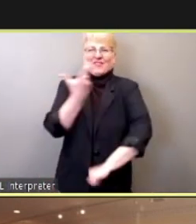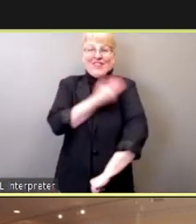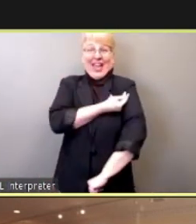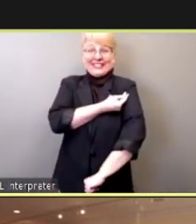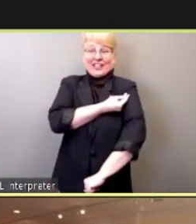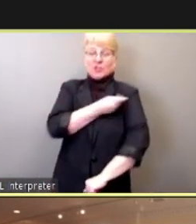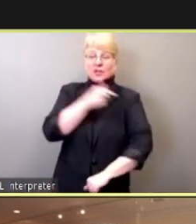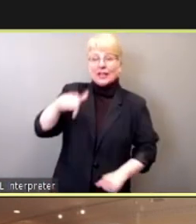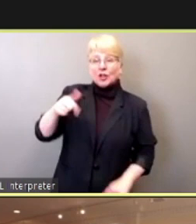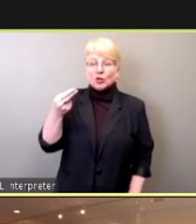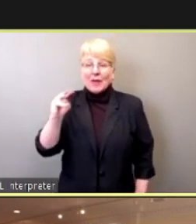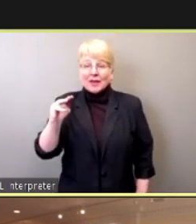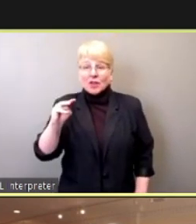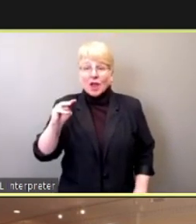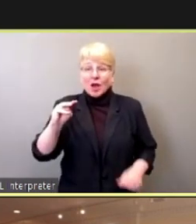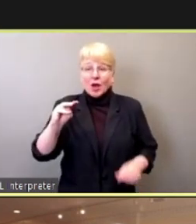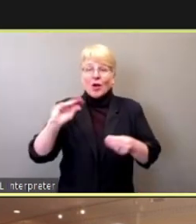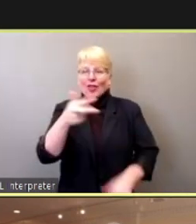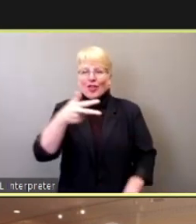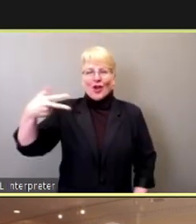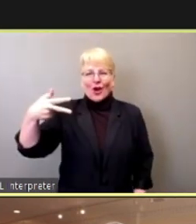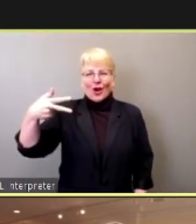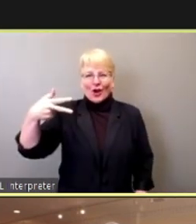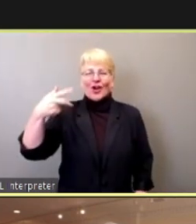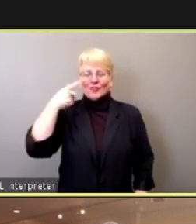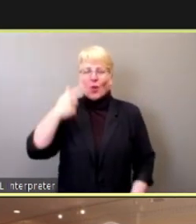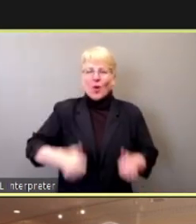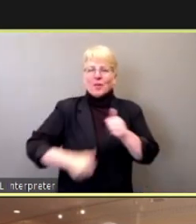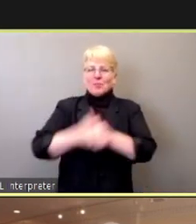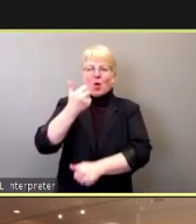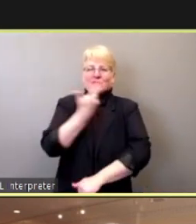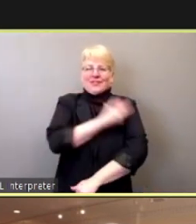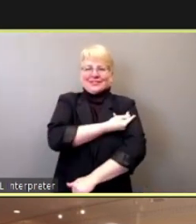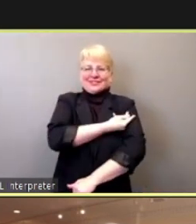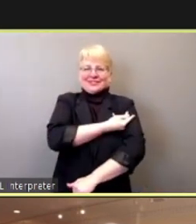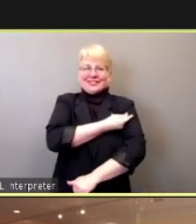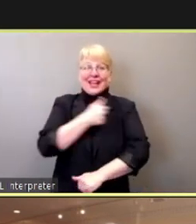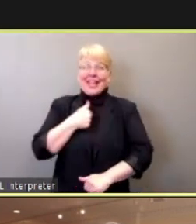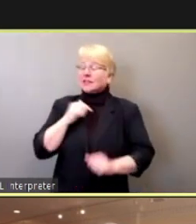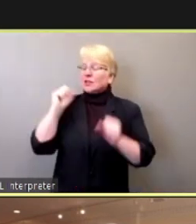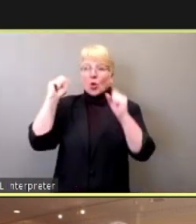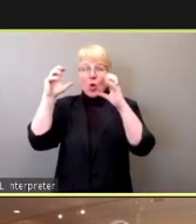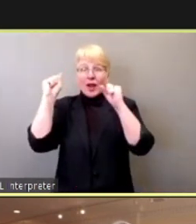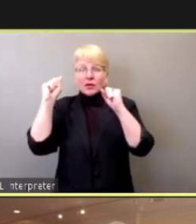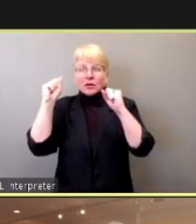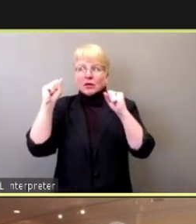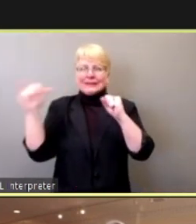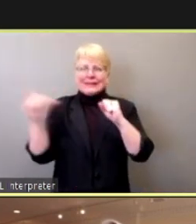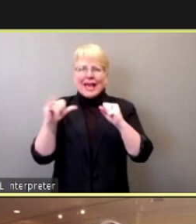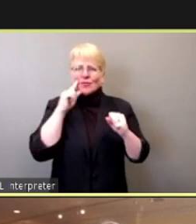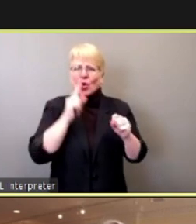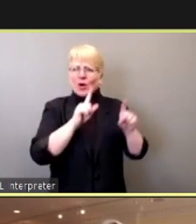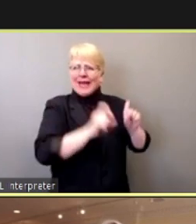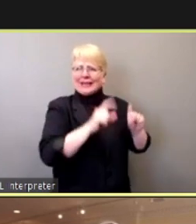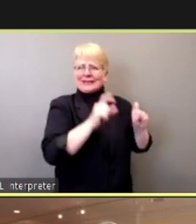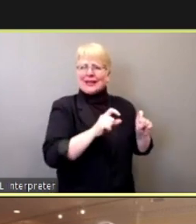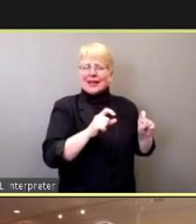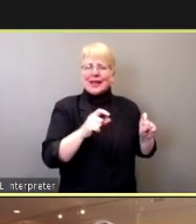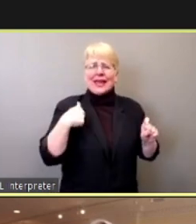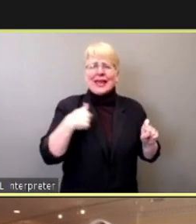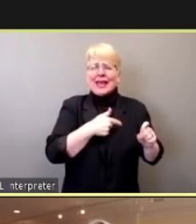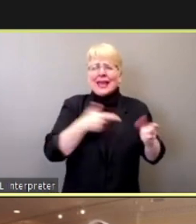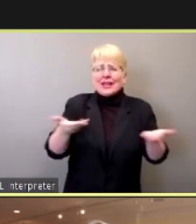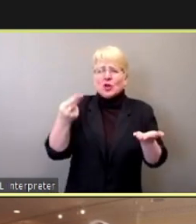vaccinations. Now, this is incredible, again, for the same reasons that testing is incredible. We have less of the human